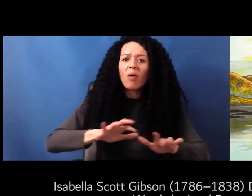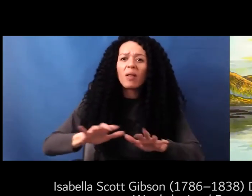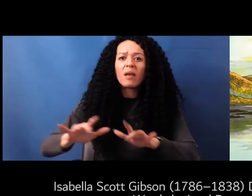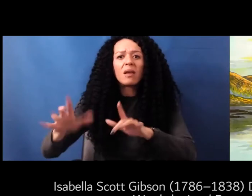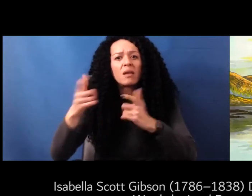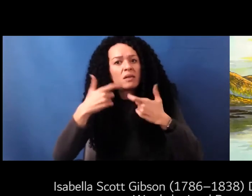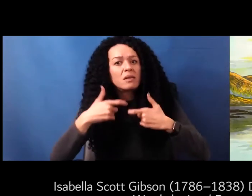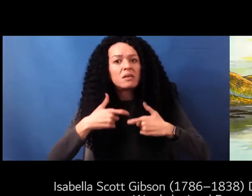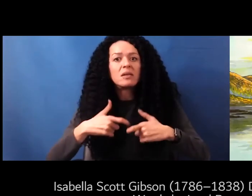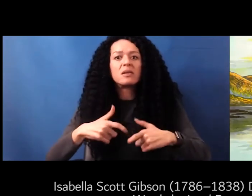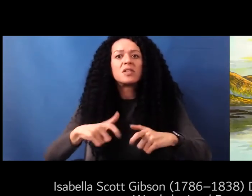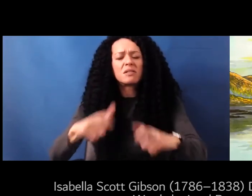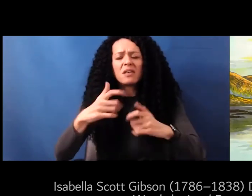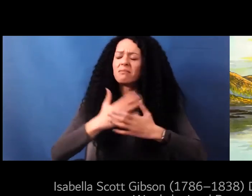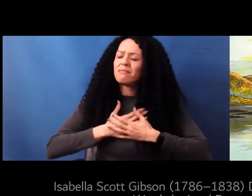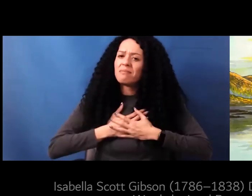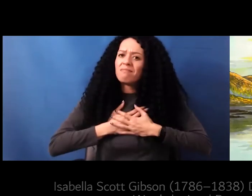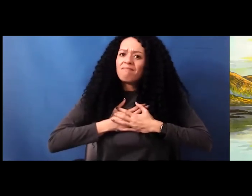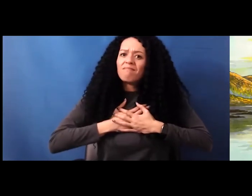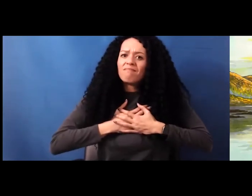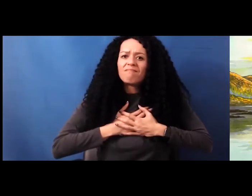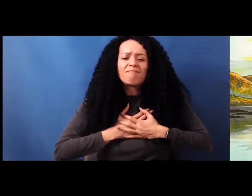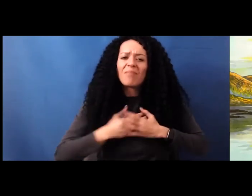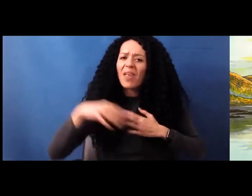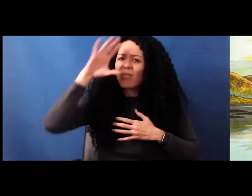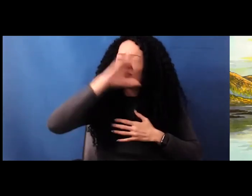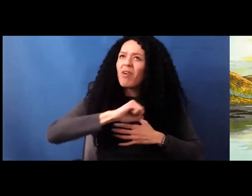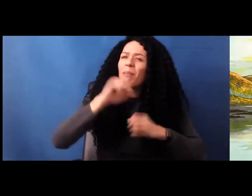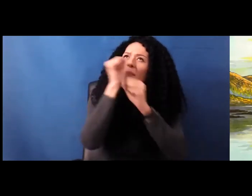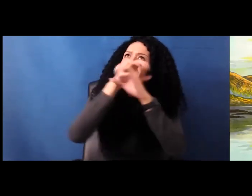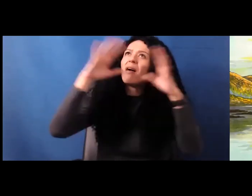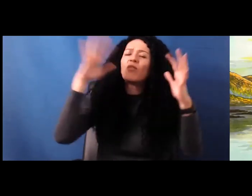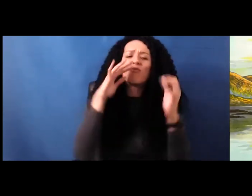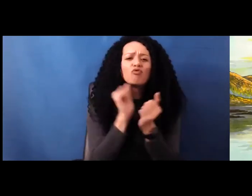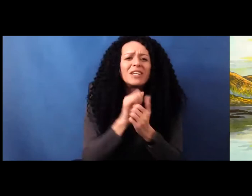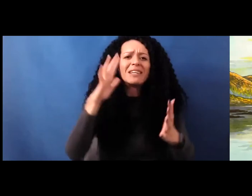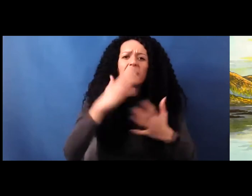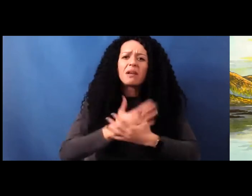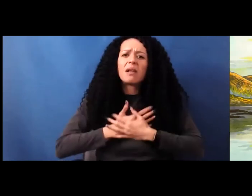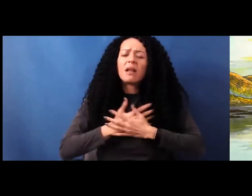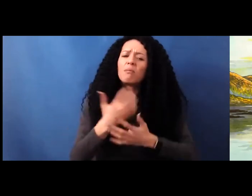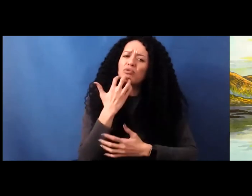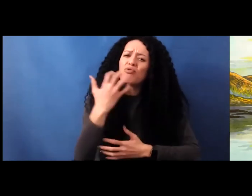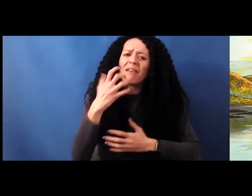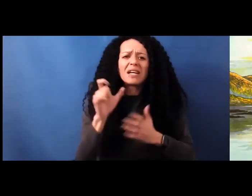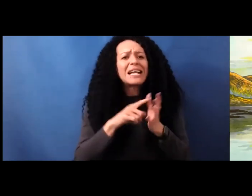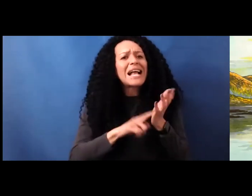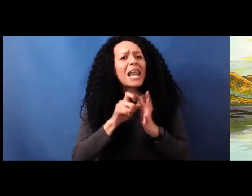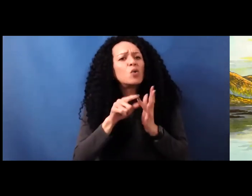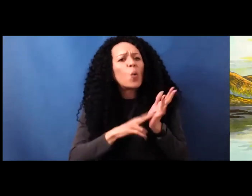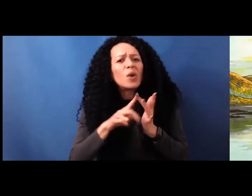still art they sacred to freedom and love. O brave